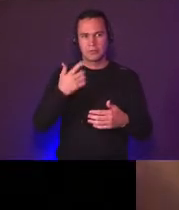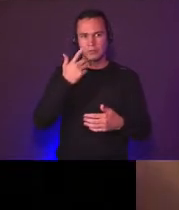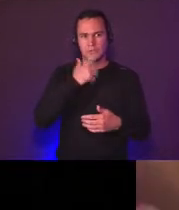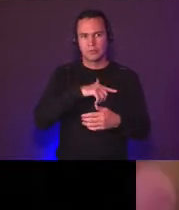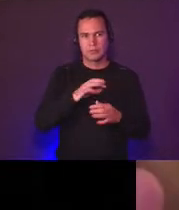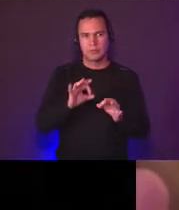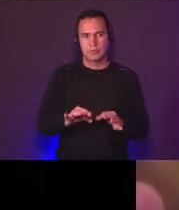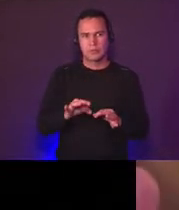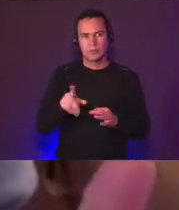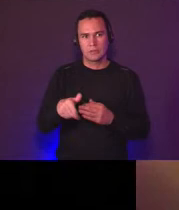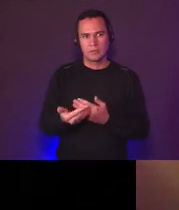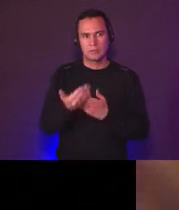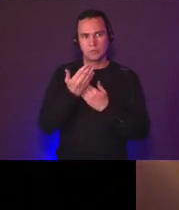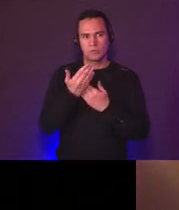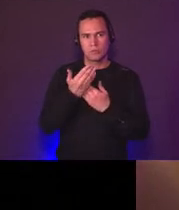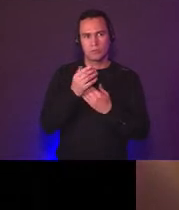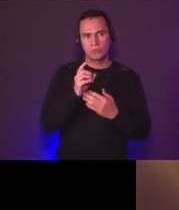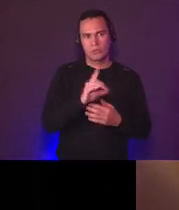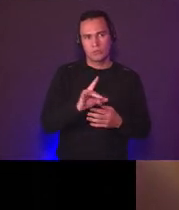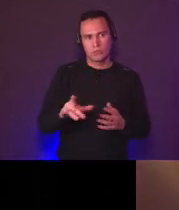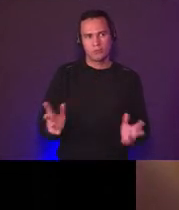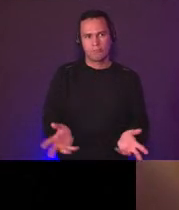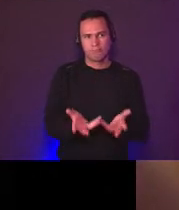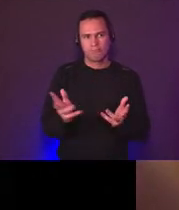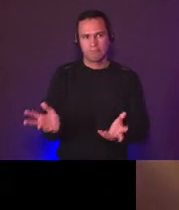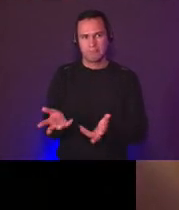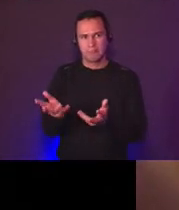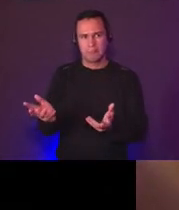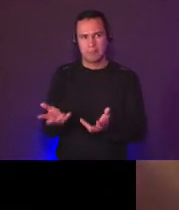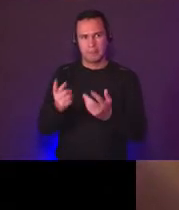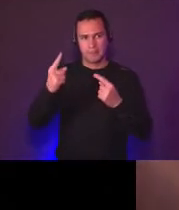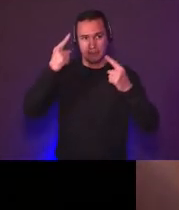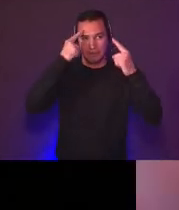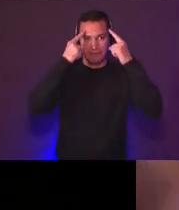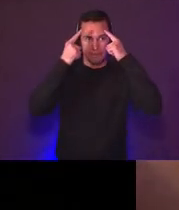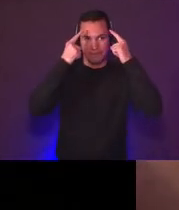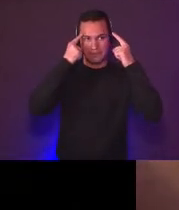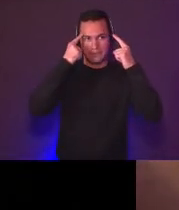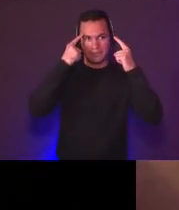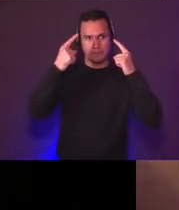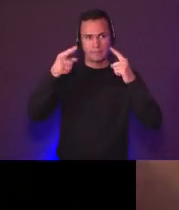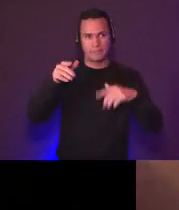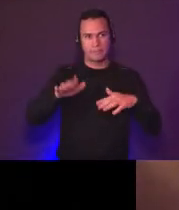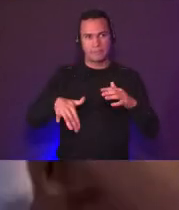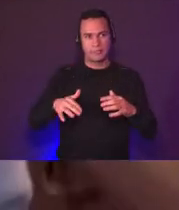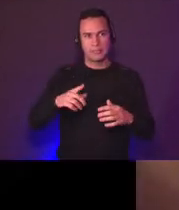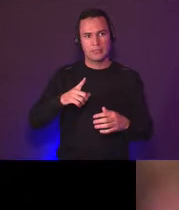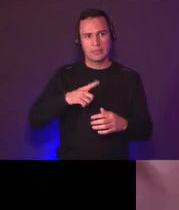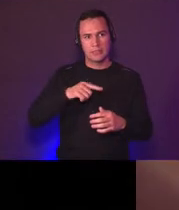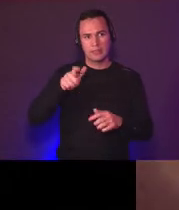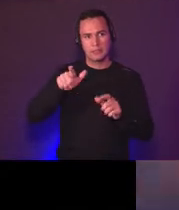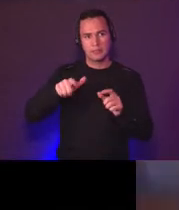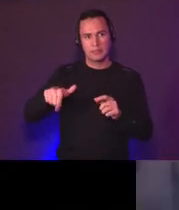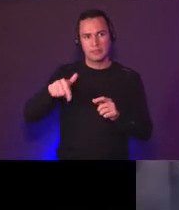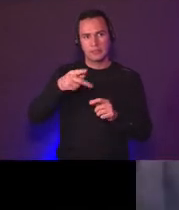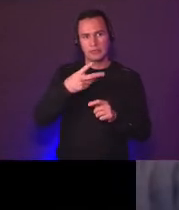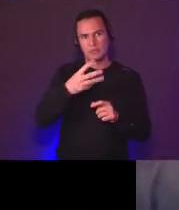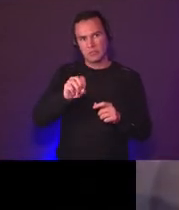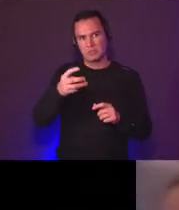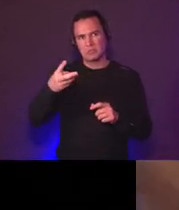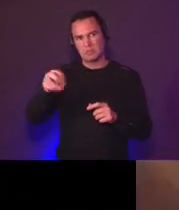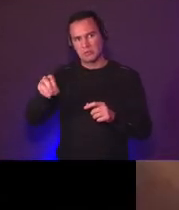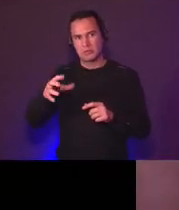like polling worked, like why it is that you can talk to 200-300 people. And that is